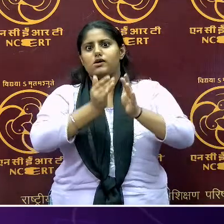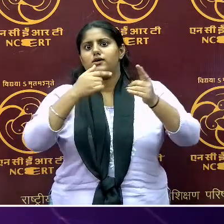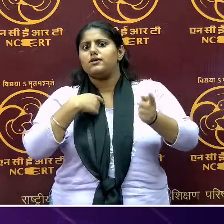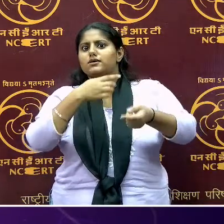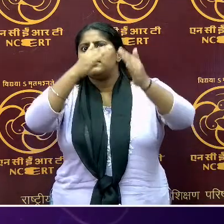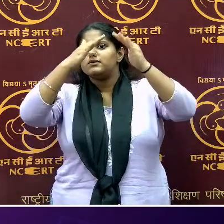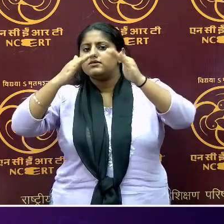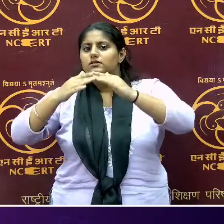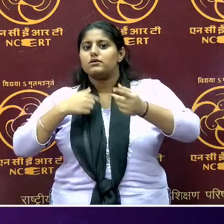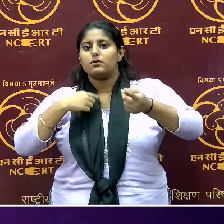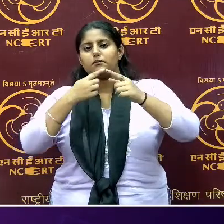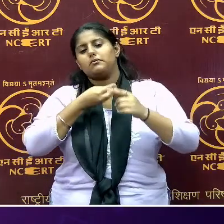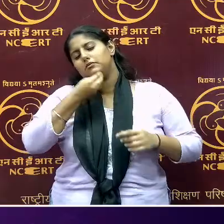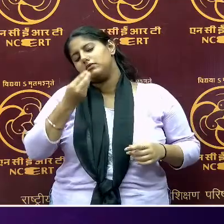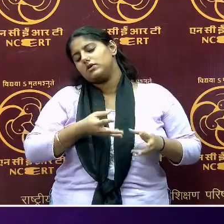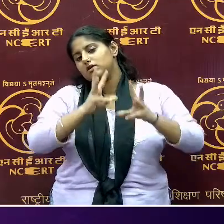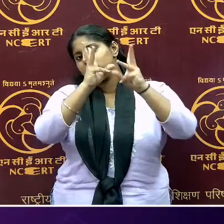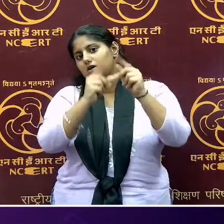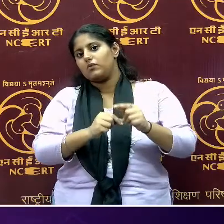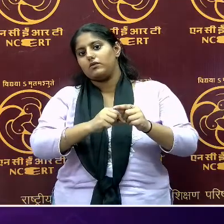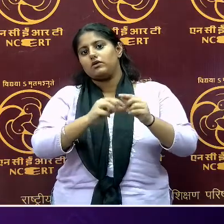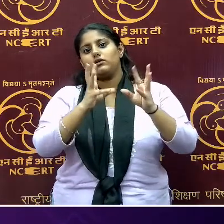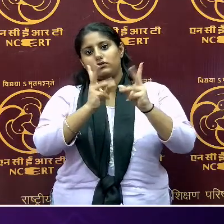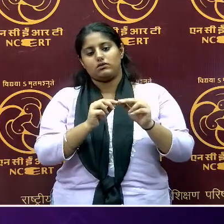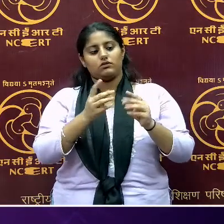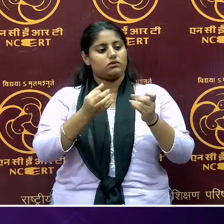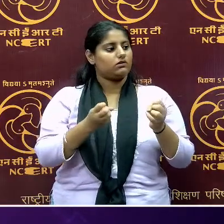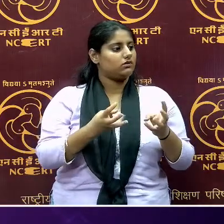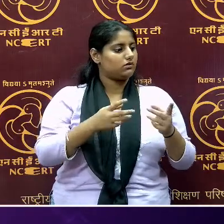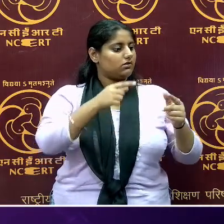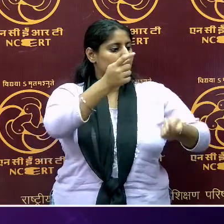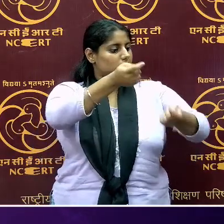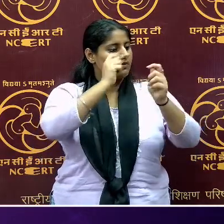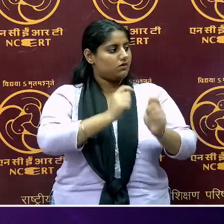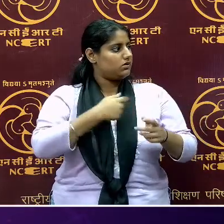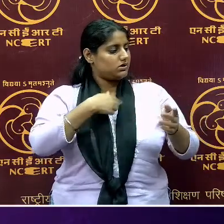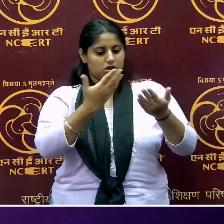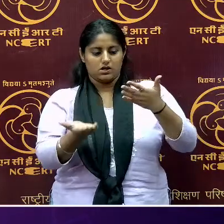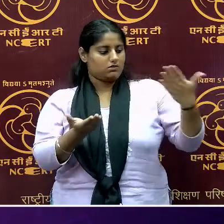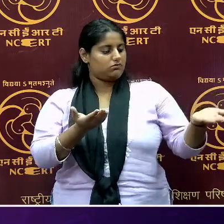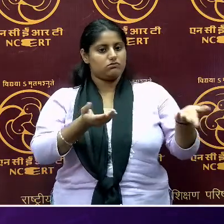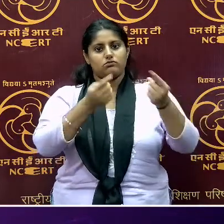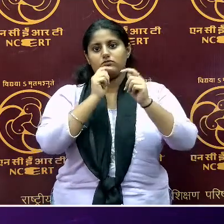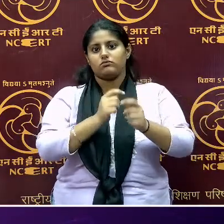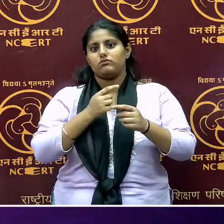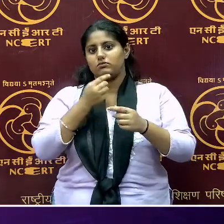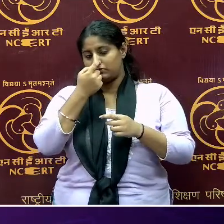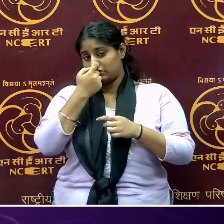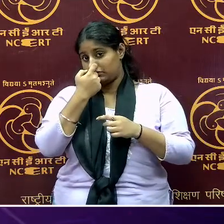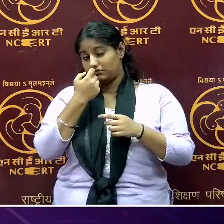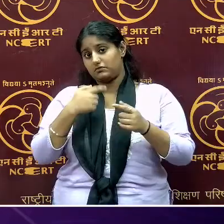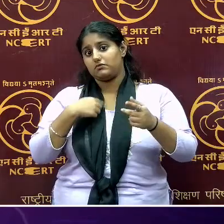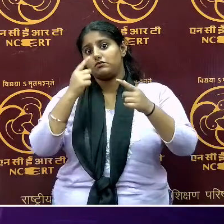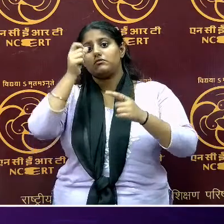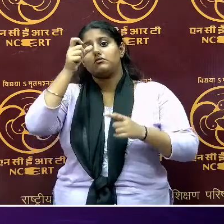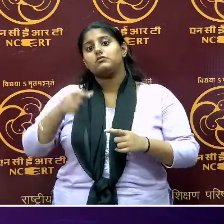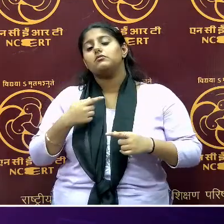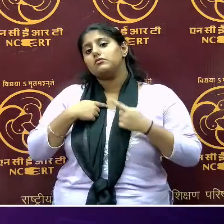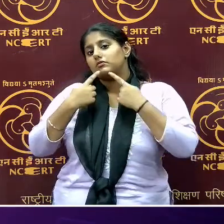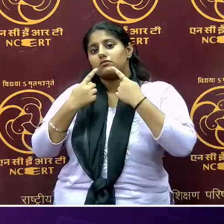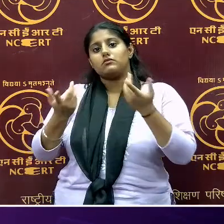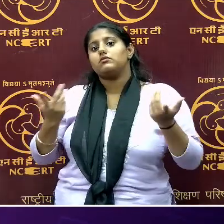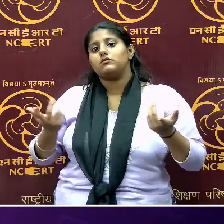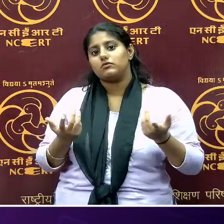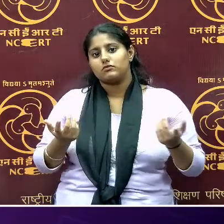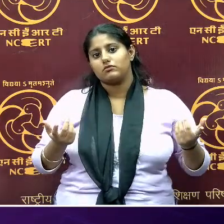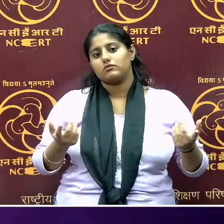said, "Please count the number of horses along each side, your majesty," he said. Then you see